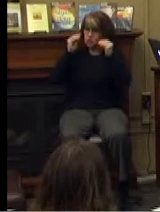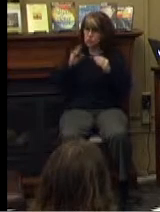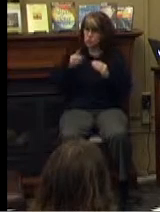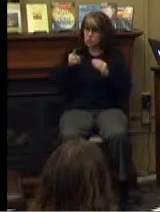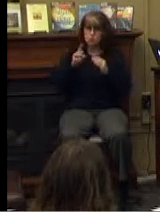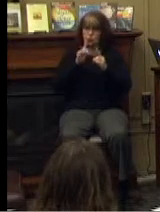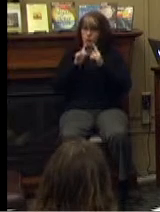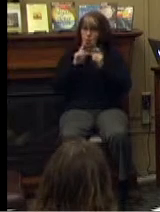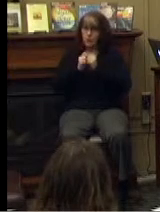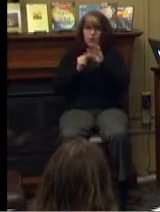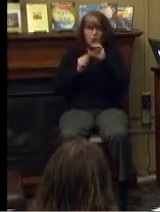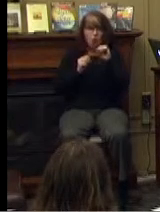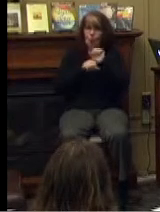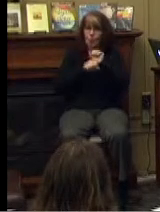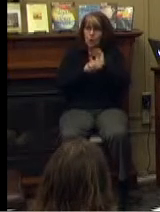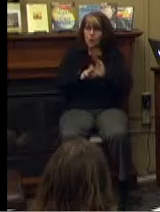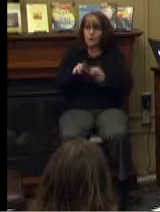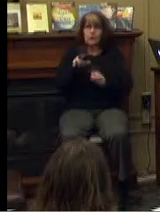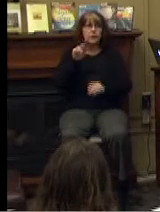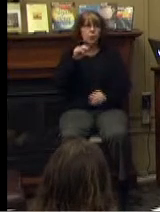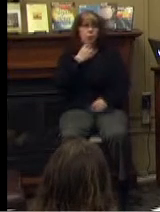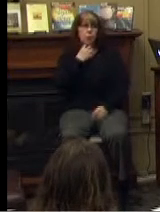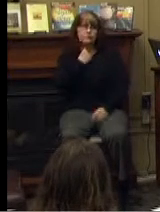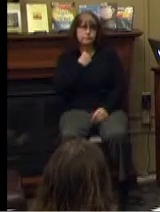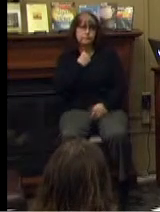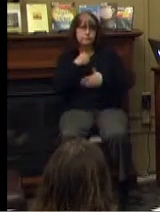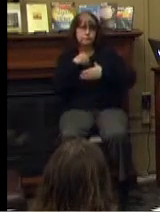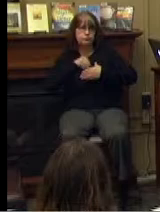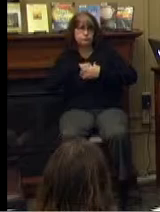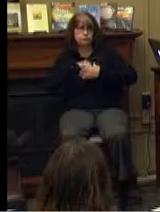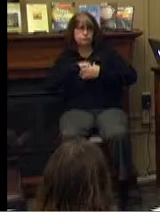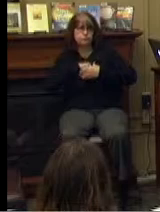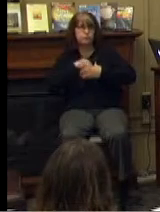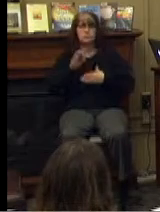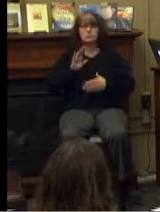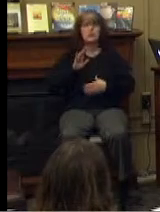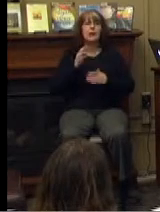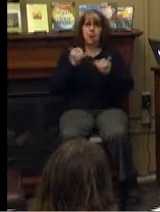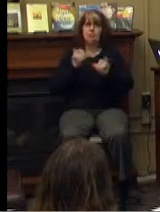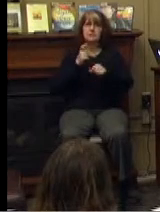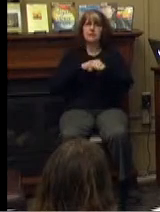this coworker? And they didn't. They kept it all in. This is the time to educate.